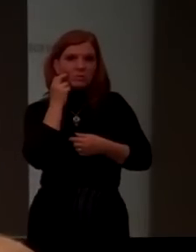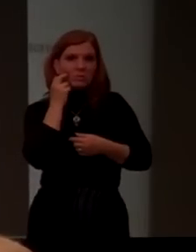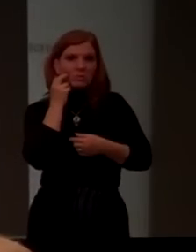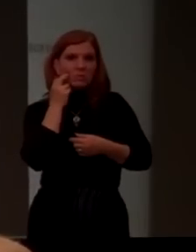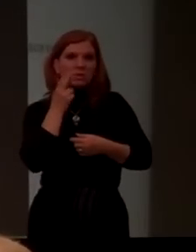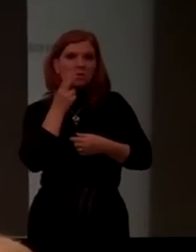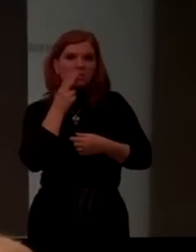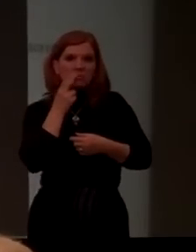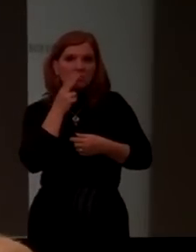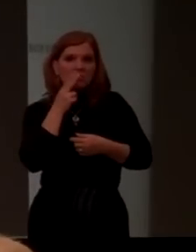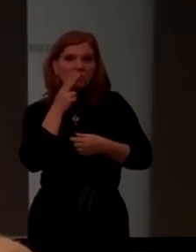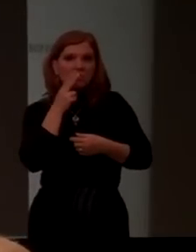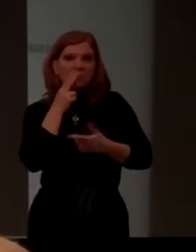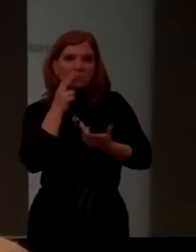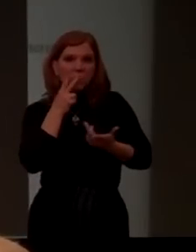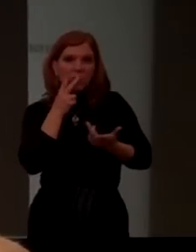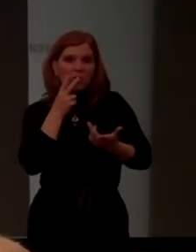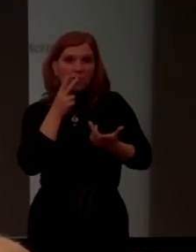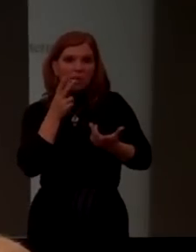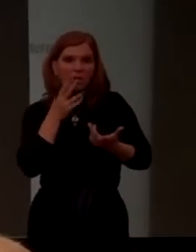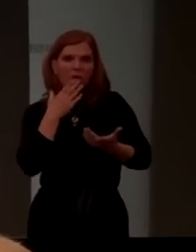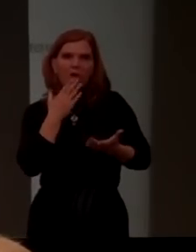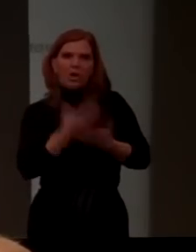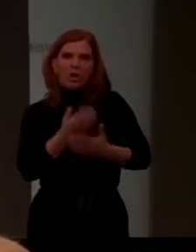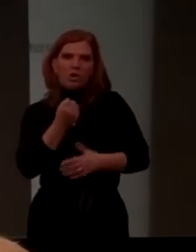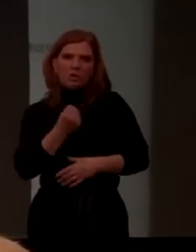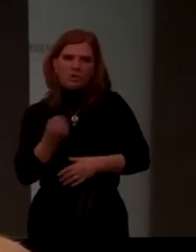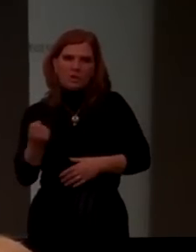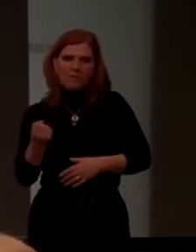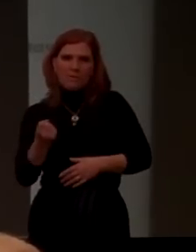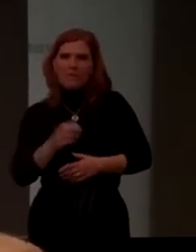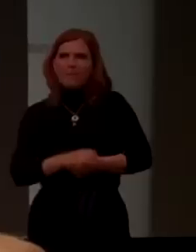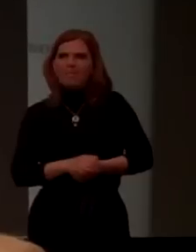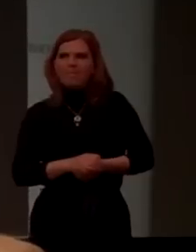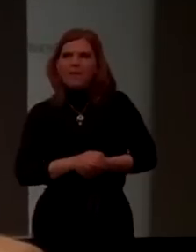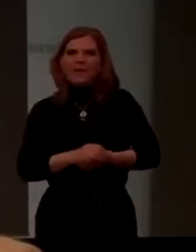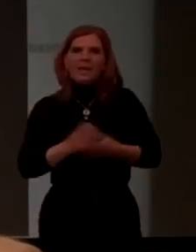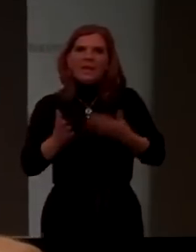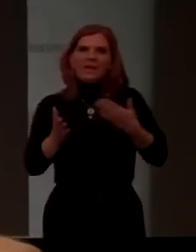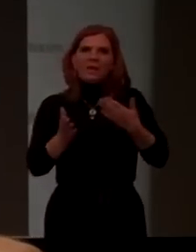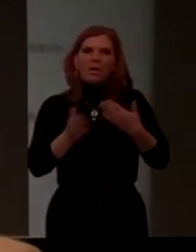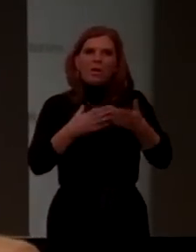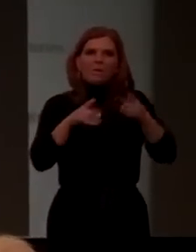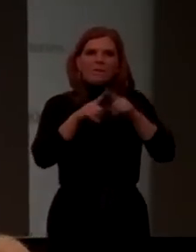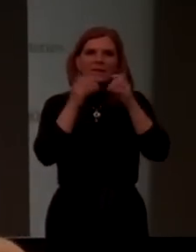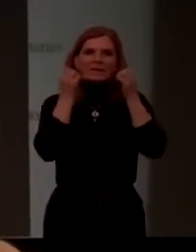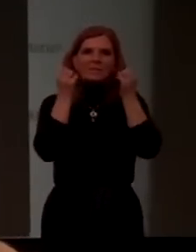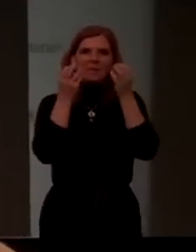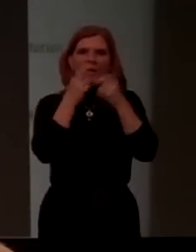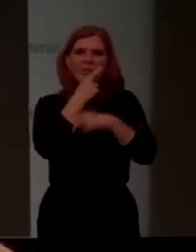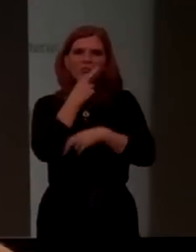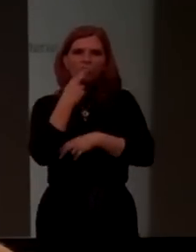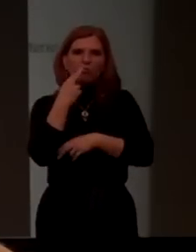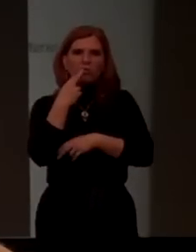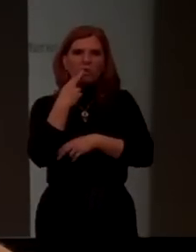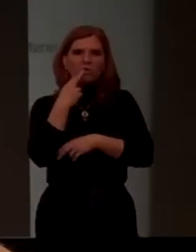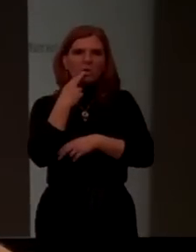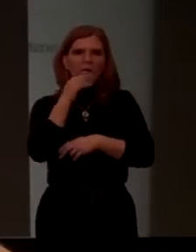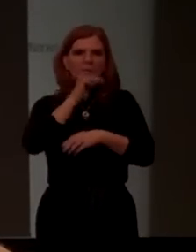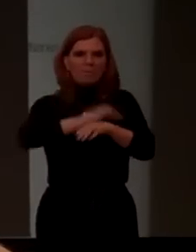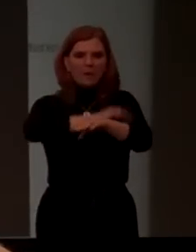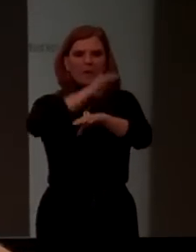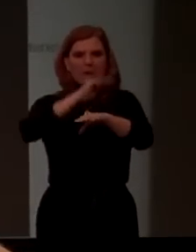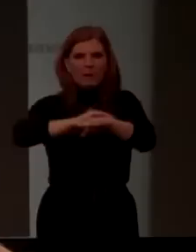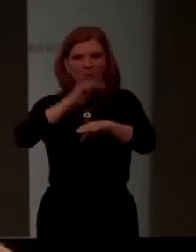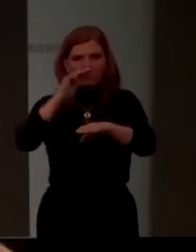smoking. Good stuff. Good stuff. There are almost as many restaurant chains like